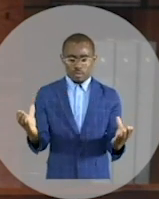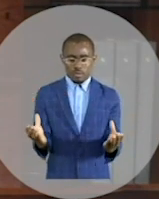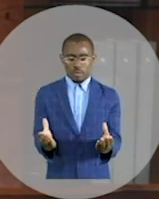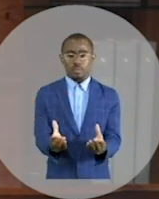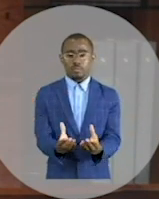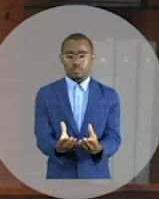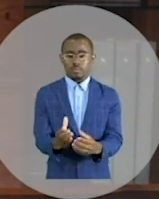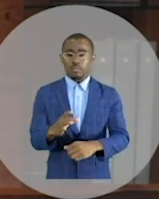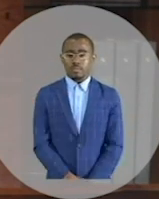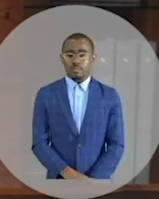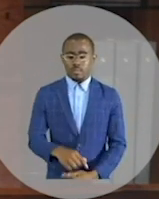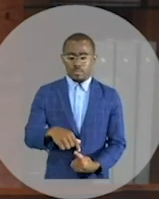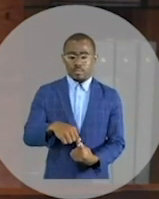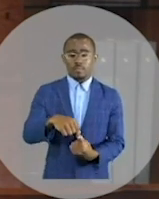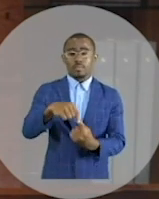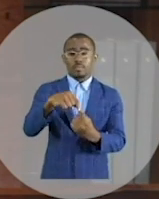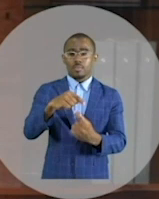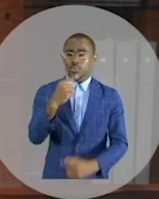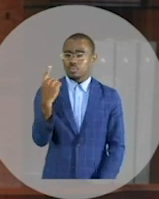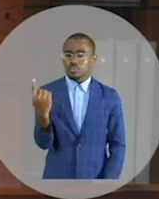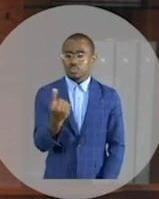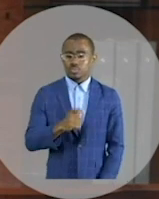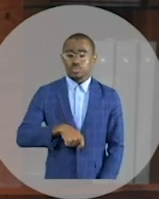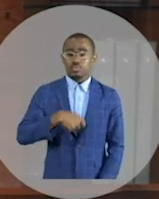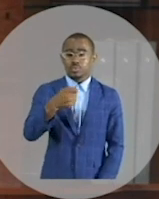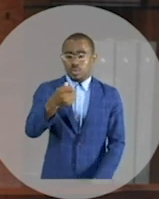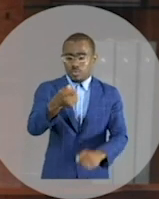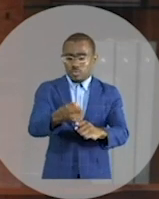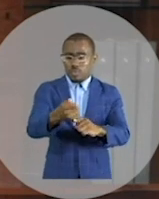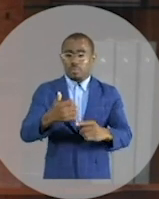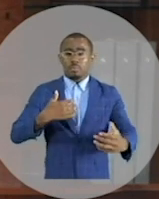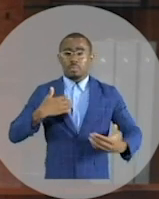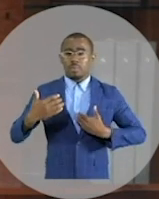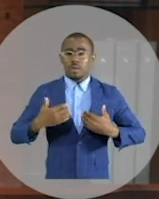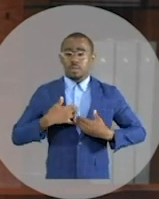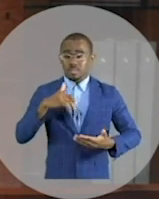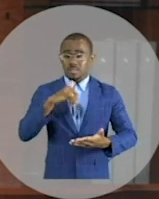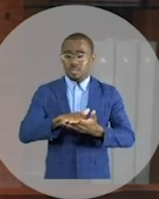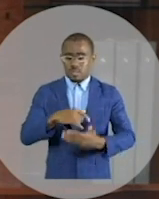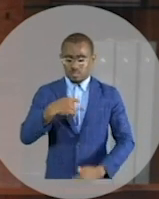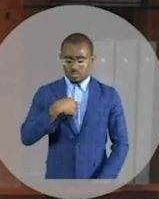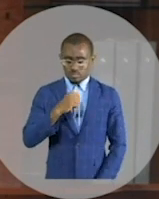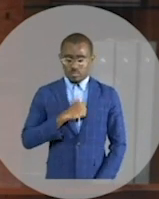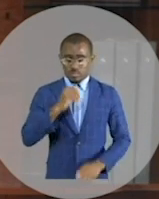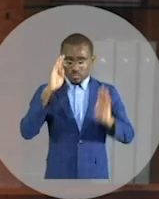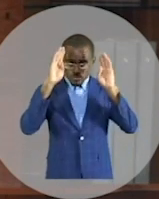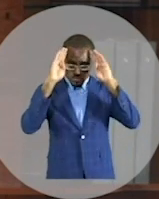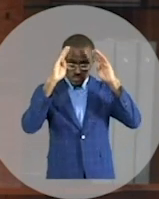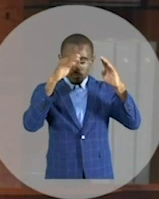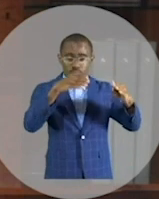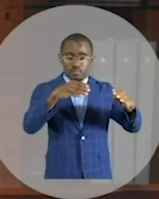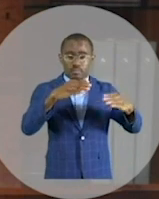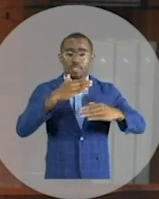concerns, health, education, from the pre-primary level, employment, with the aim of